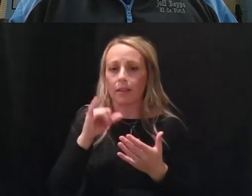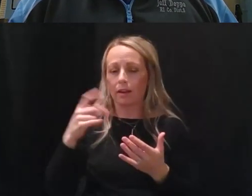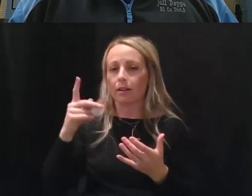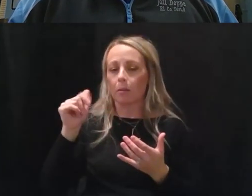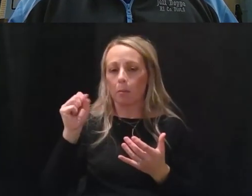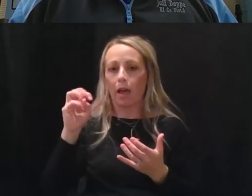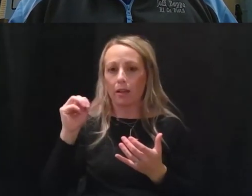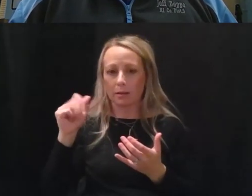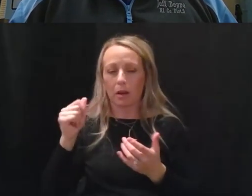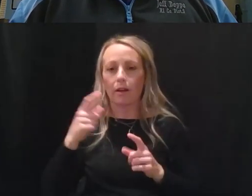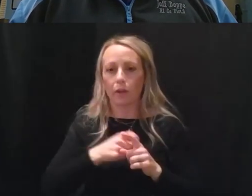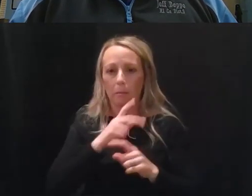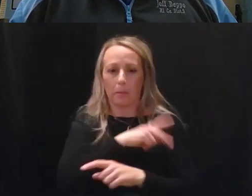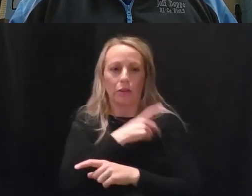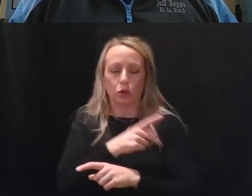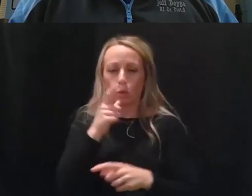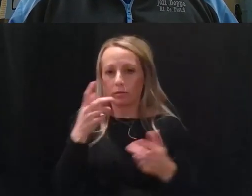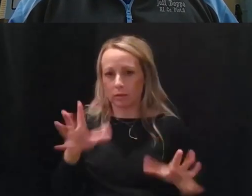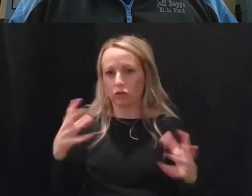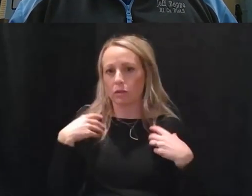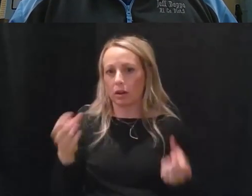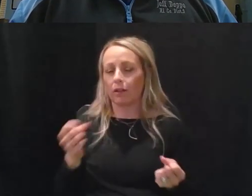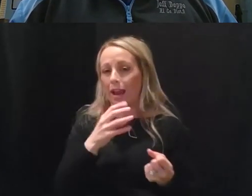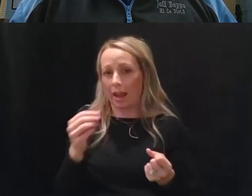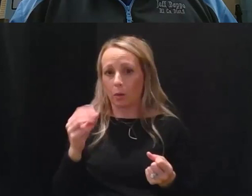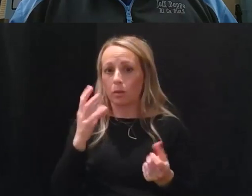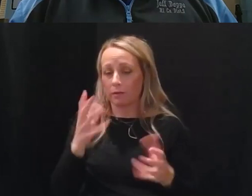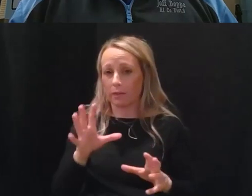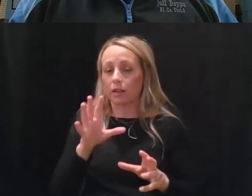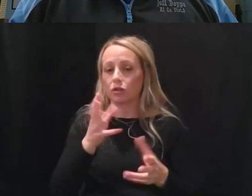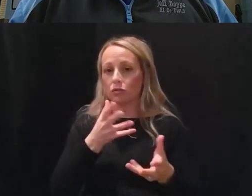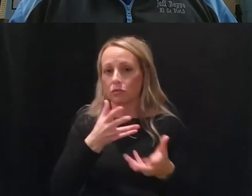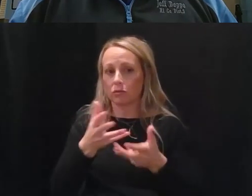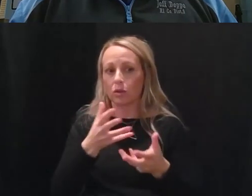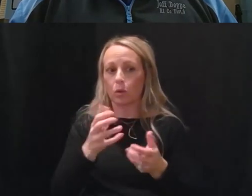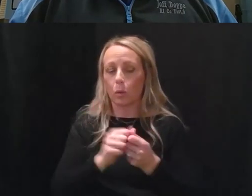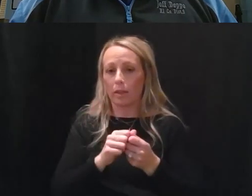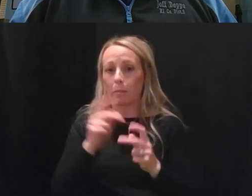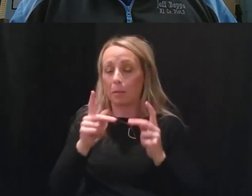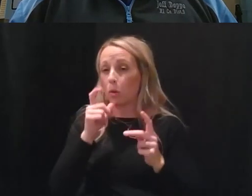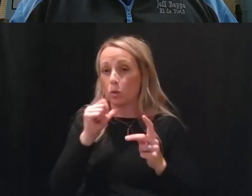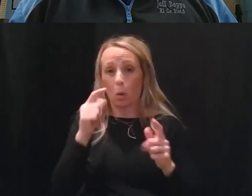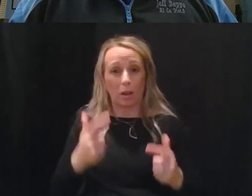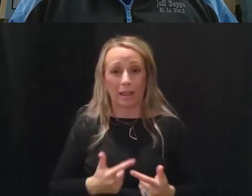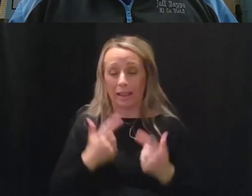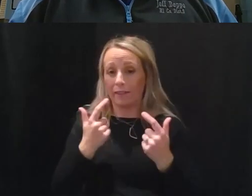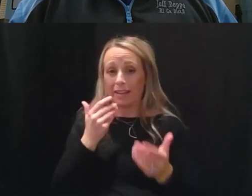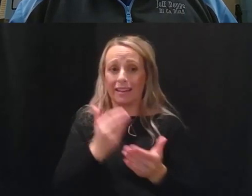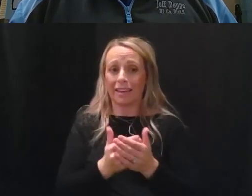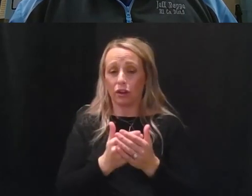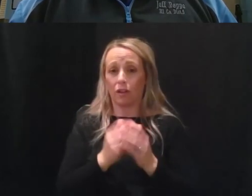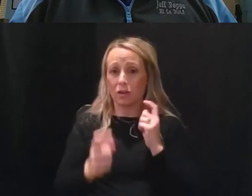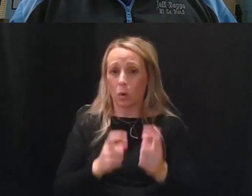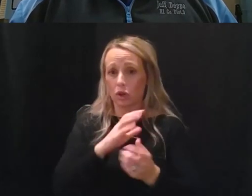who have recovered. We will also work with someone who may not live near a donor center. Don't think that that's a reason why you can't come and